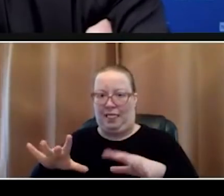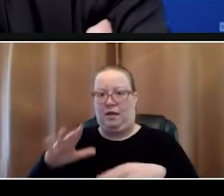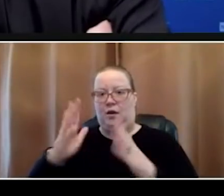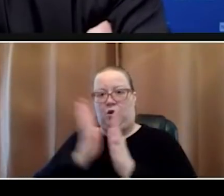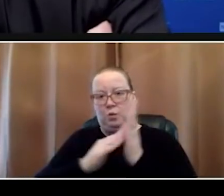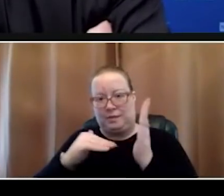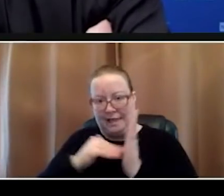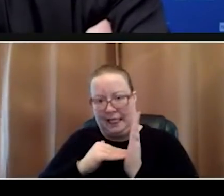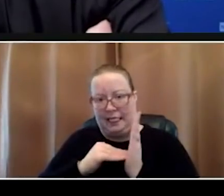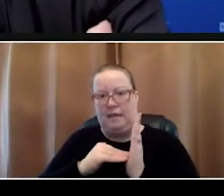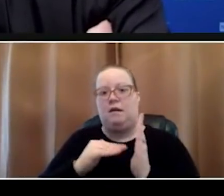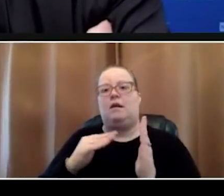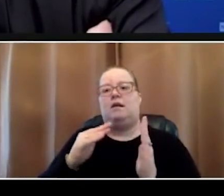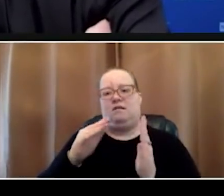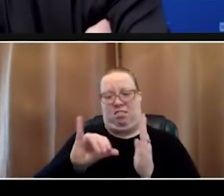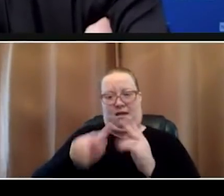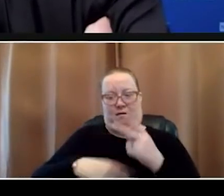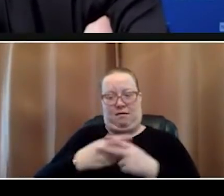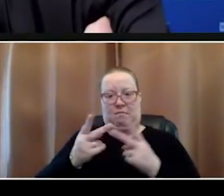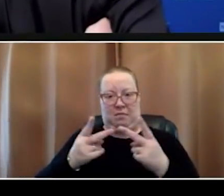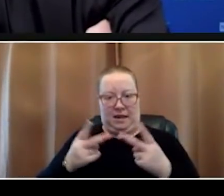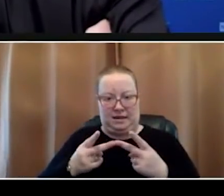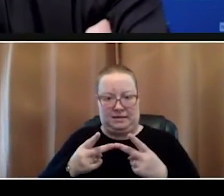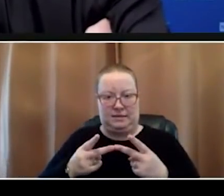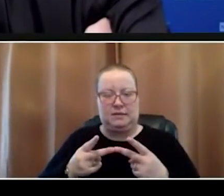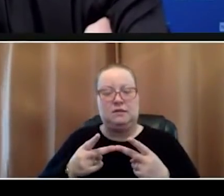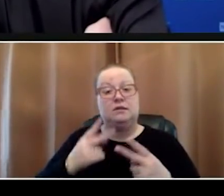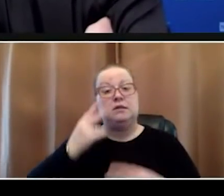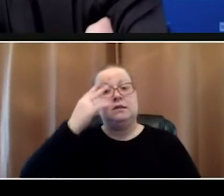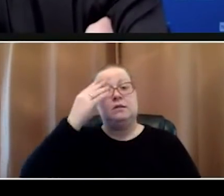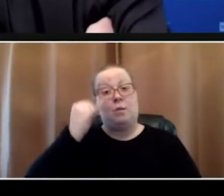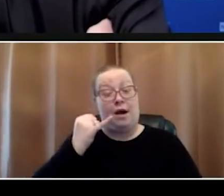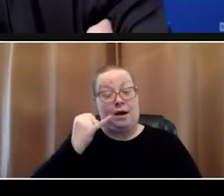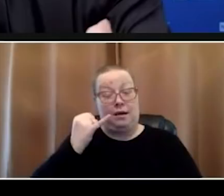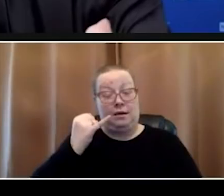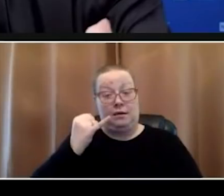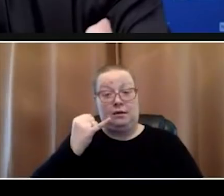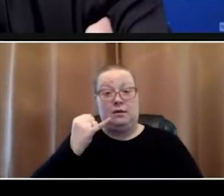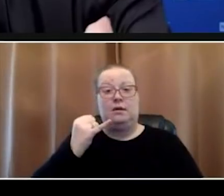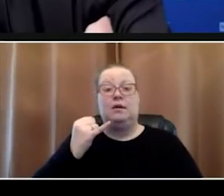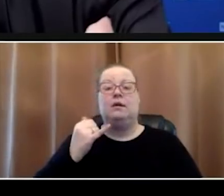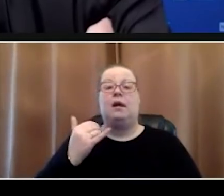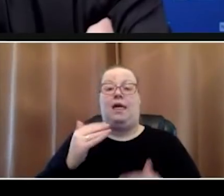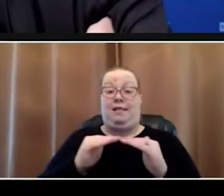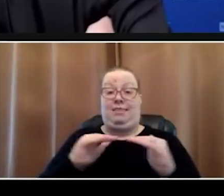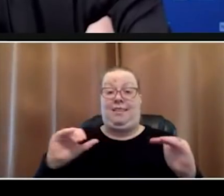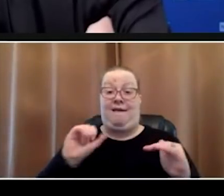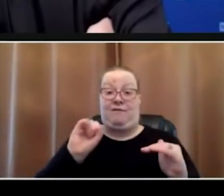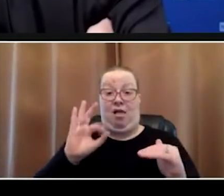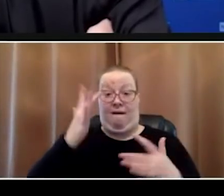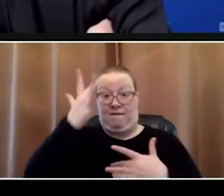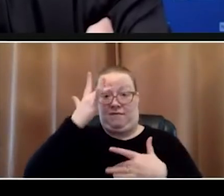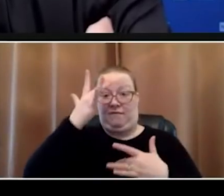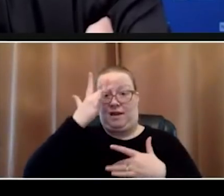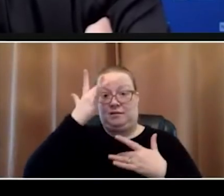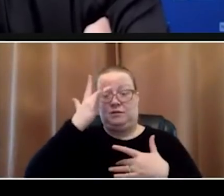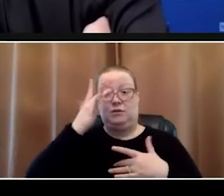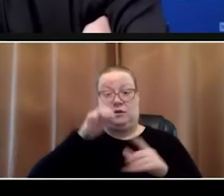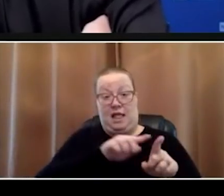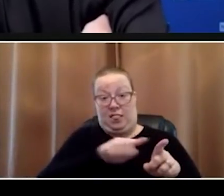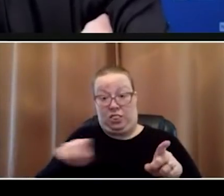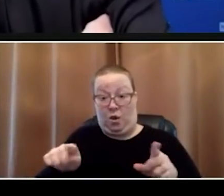and places like that. Mm-hmm. The level of infection in those countries